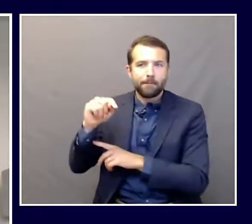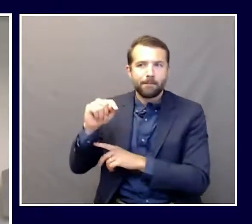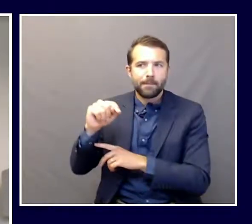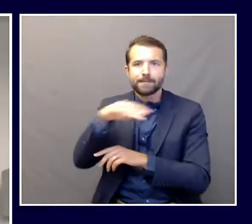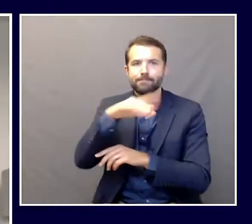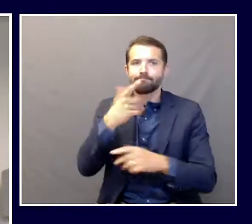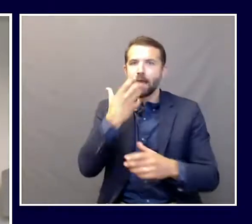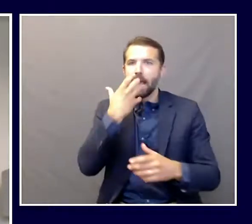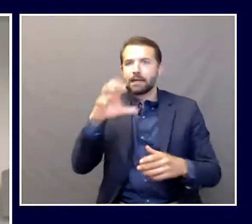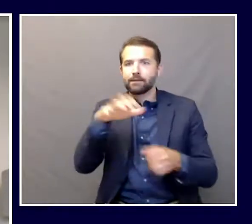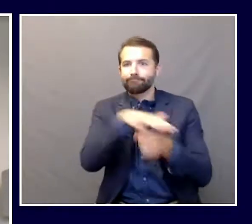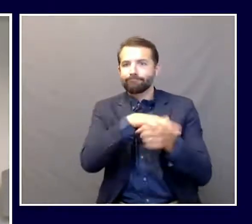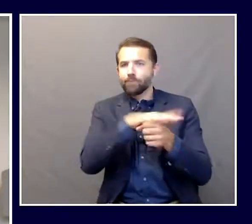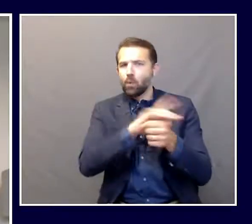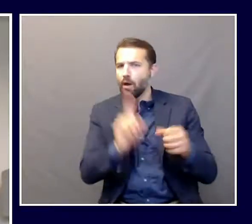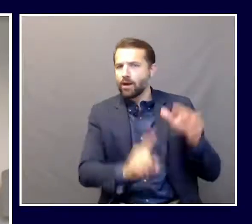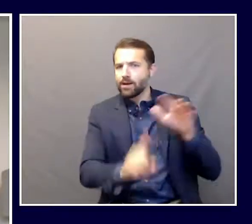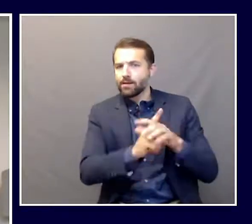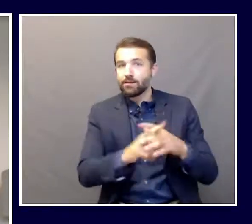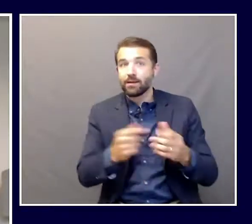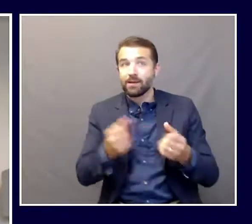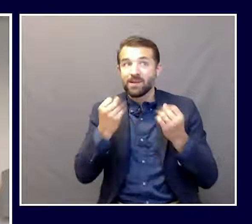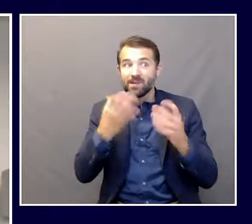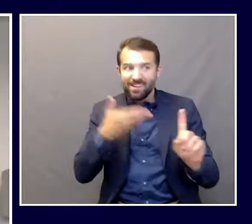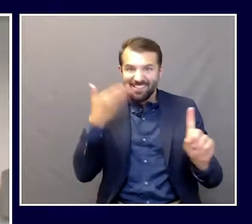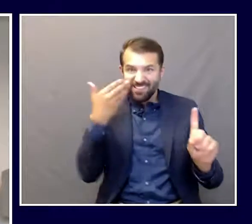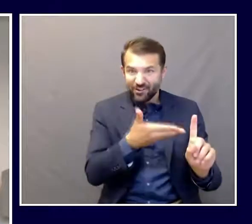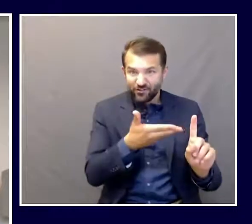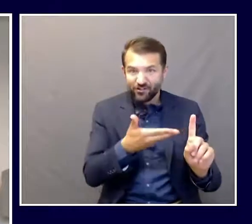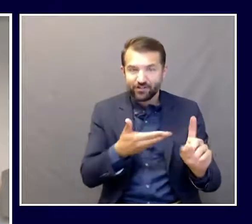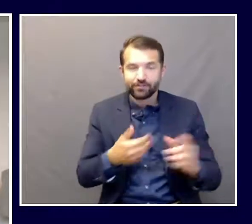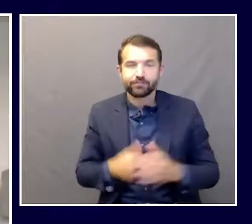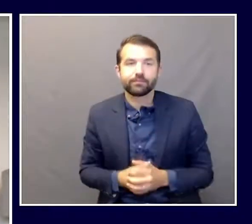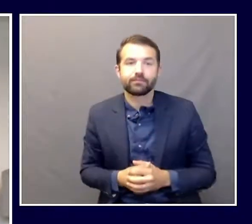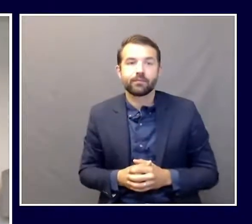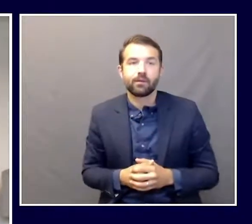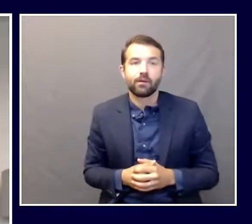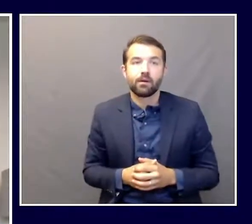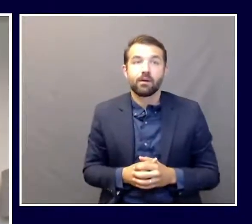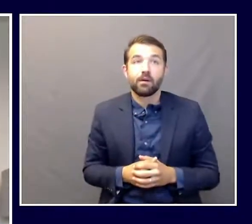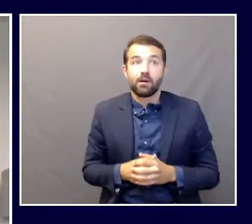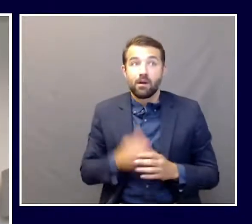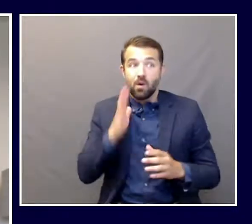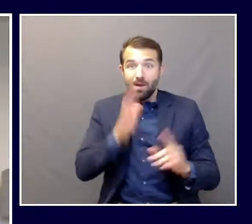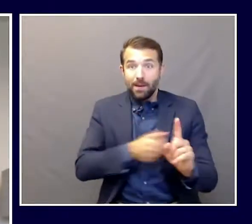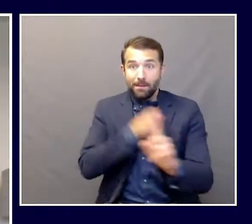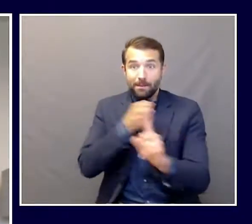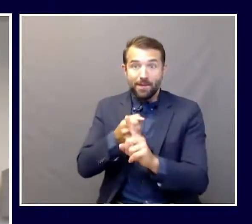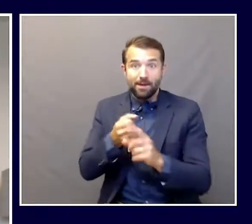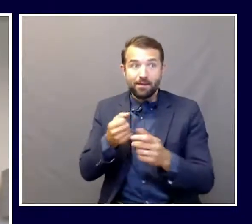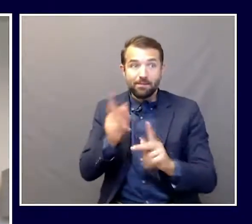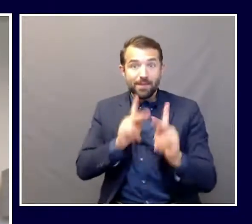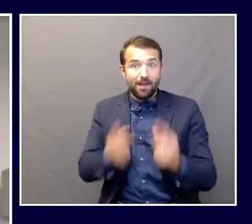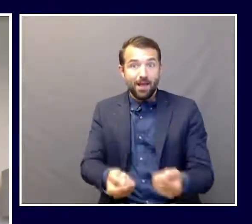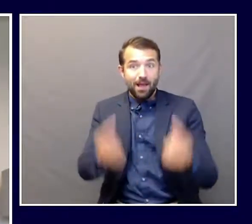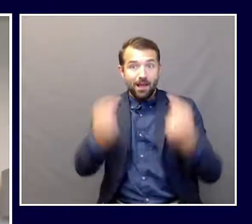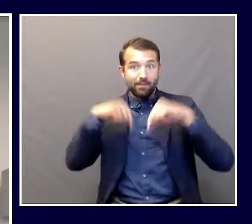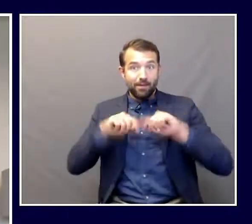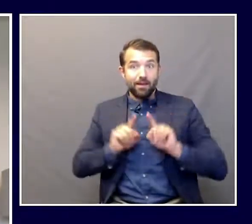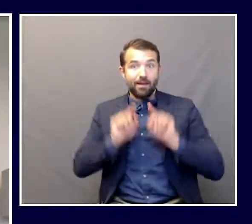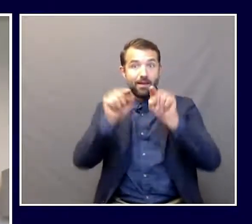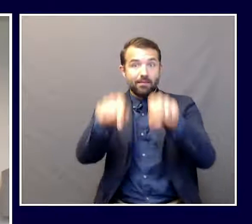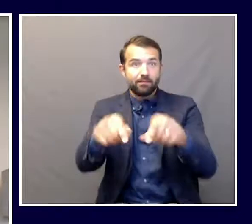think about things like travel restriction, how that might inform that policy. You know, what we've seen of the Delta variant is that there is